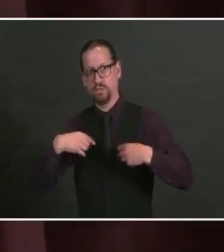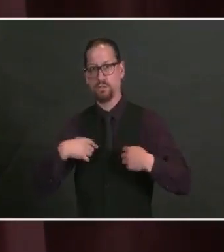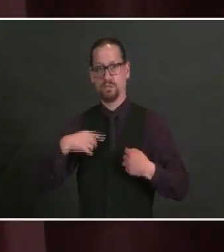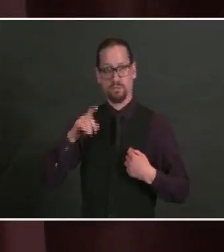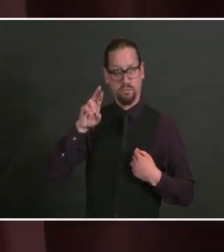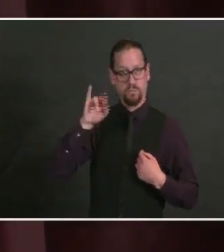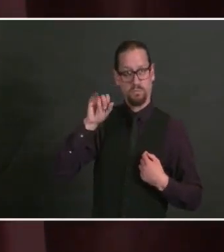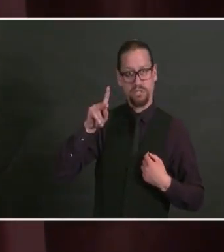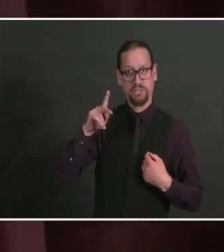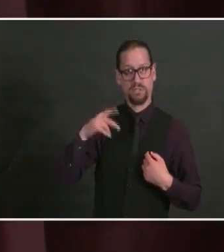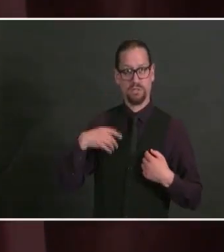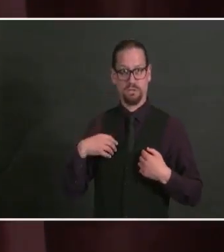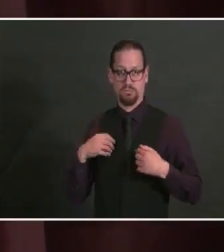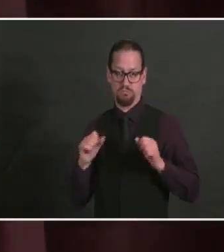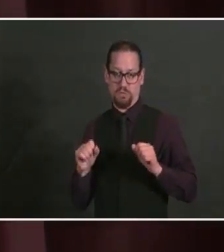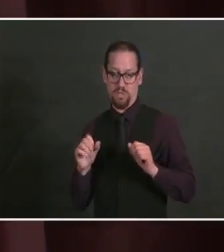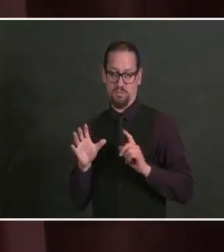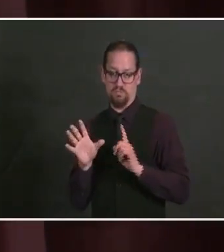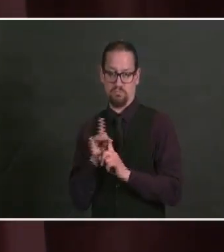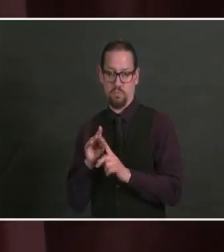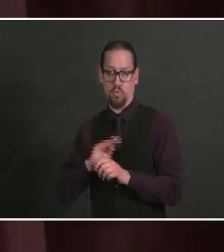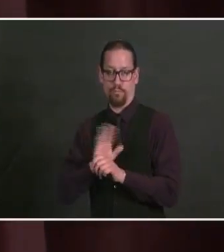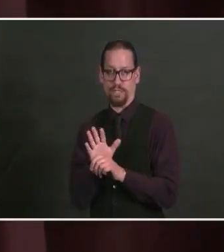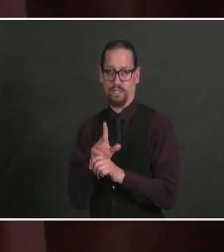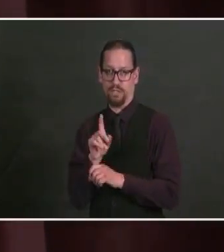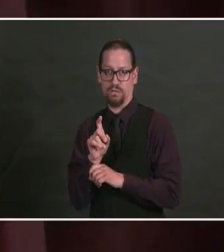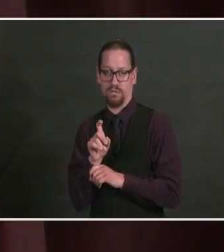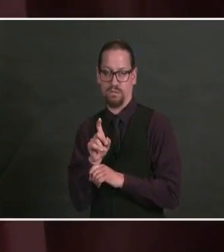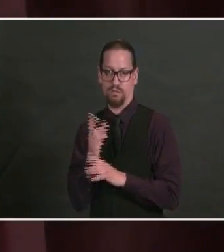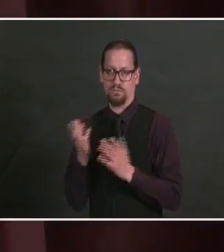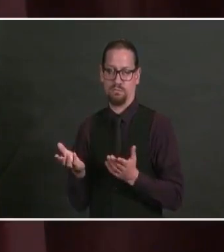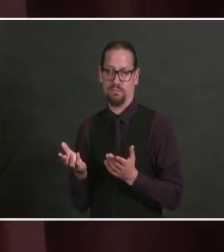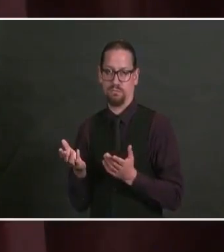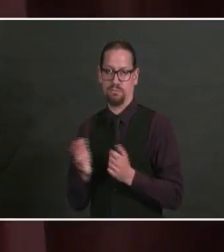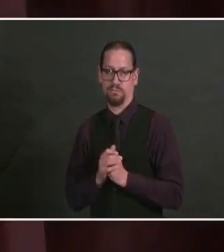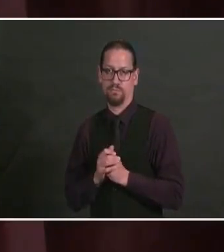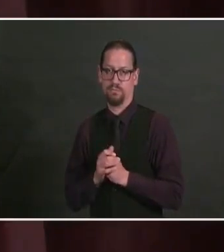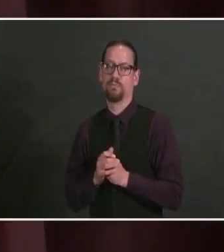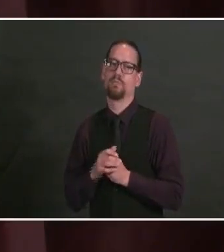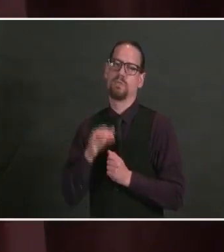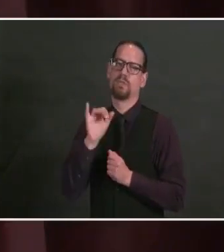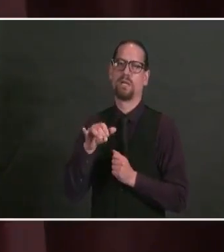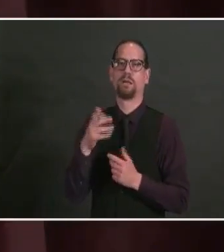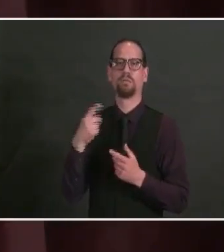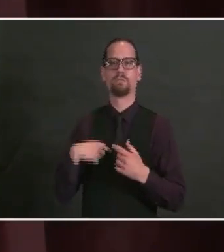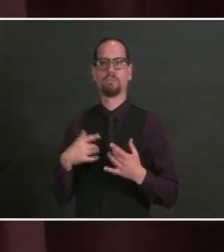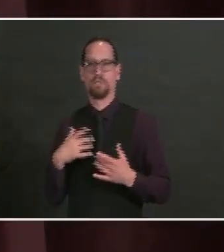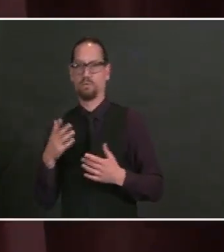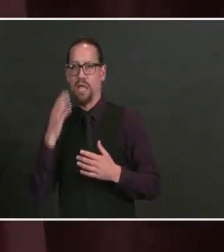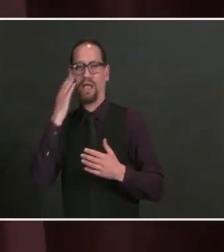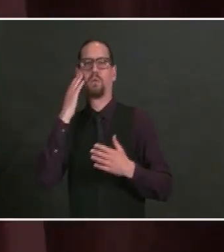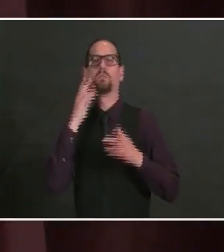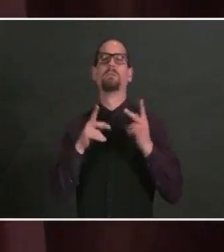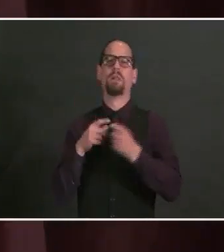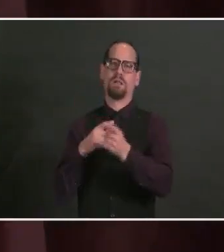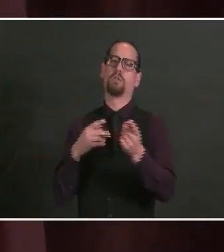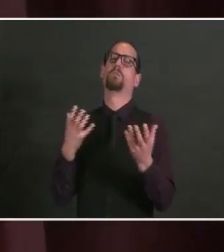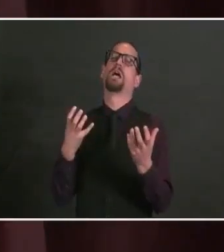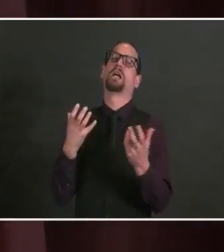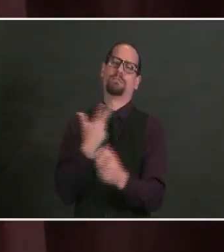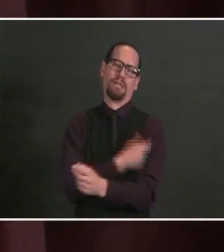COVID-19, their sense of urgency and desire to get the vaccine as quickly as they can, you know, I think we're anticipating might